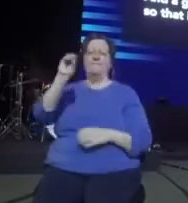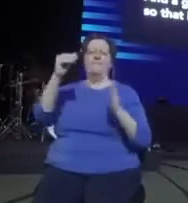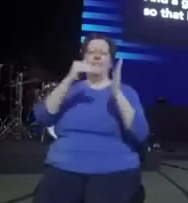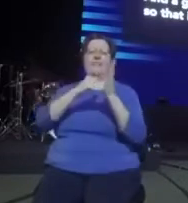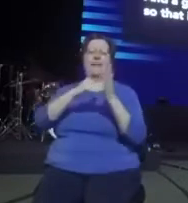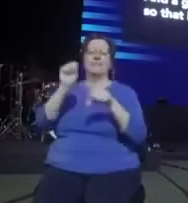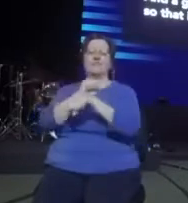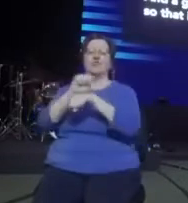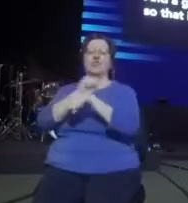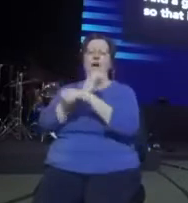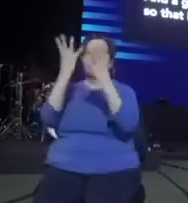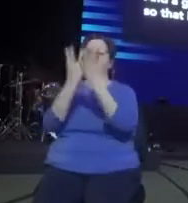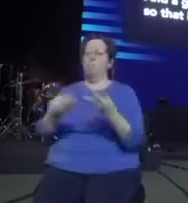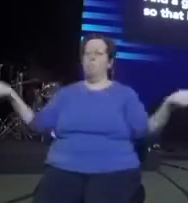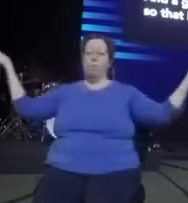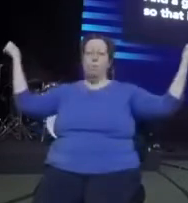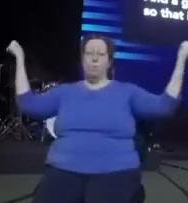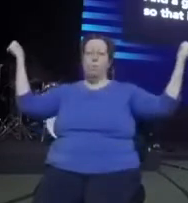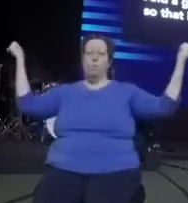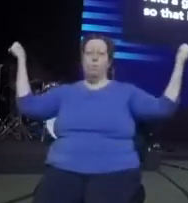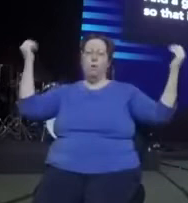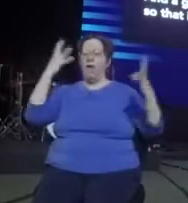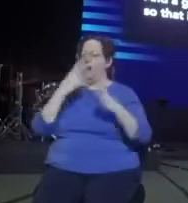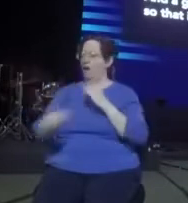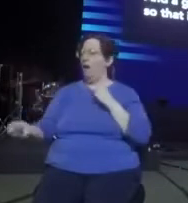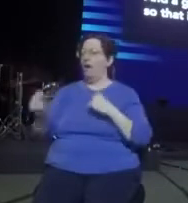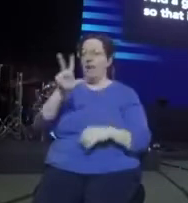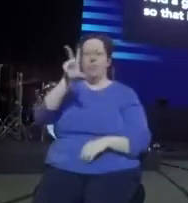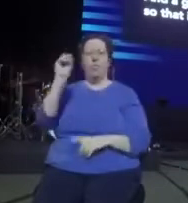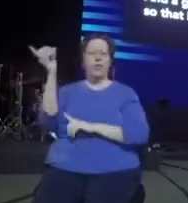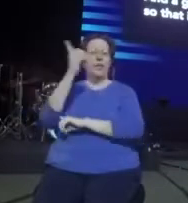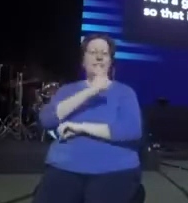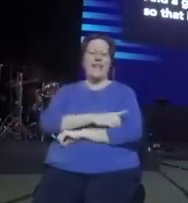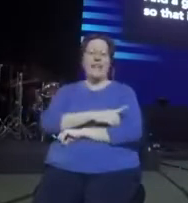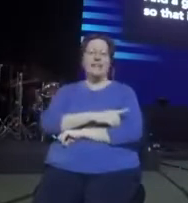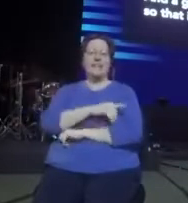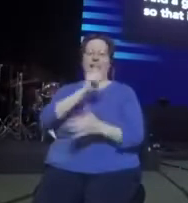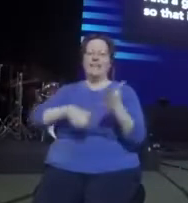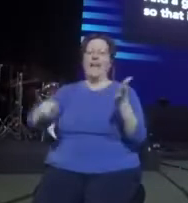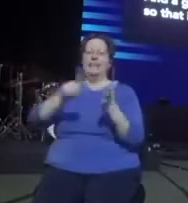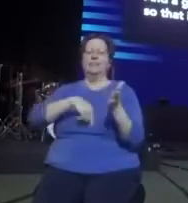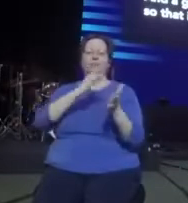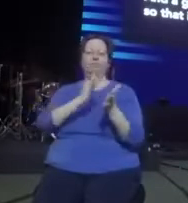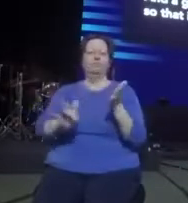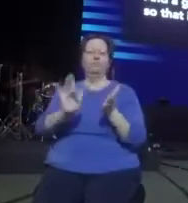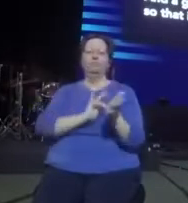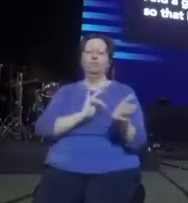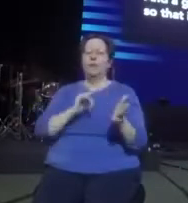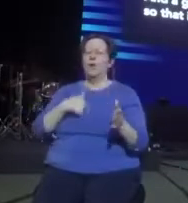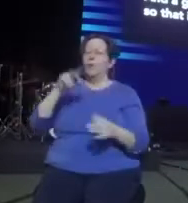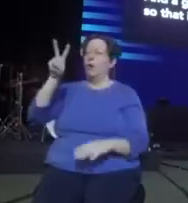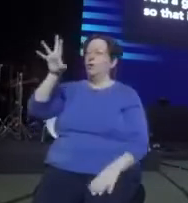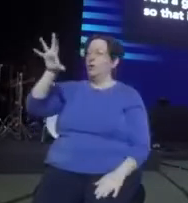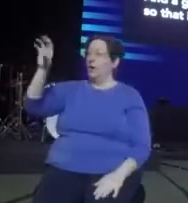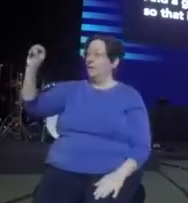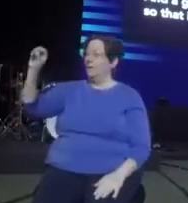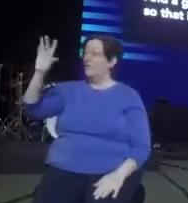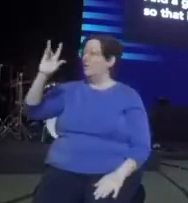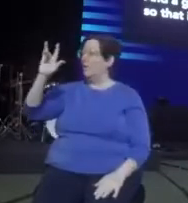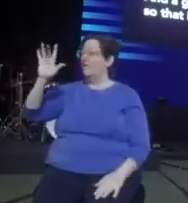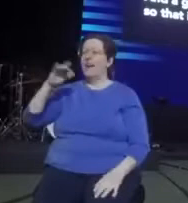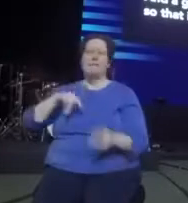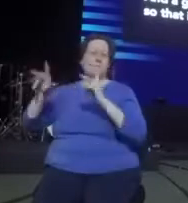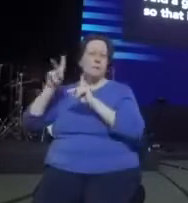this area were instantaneous, within 30 days, eliminated. Our church went from